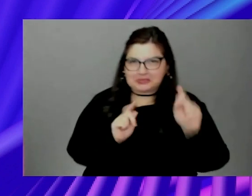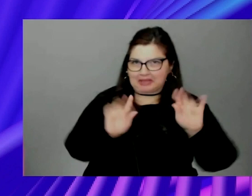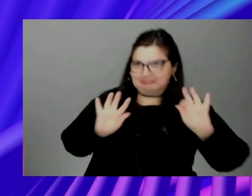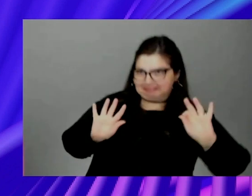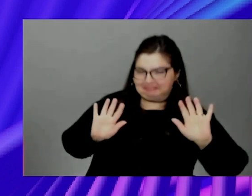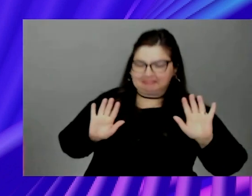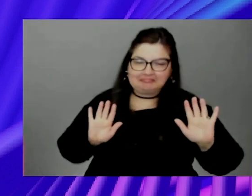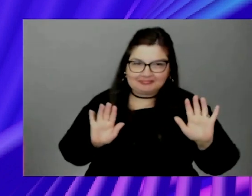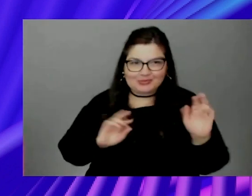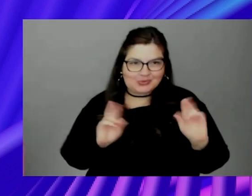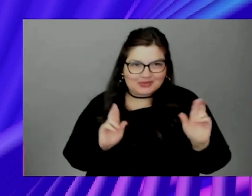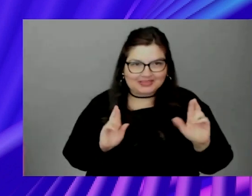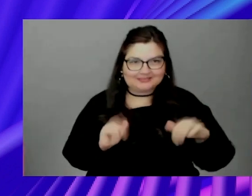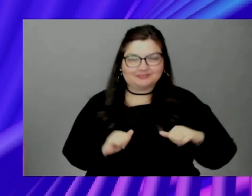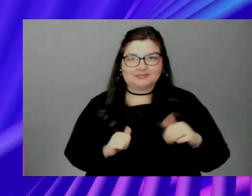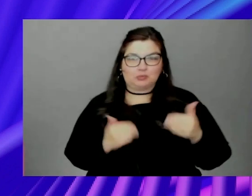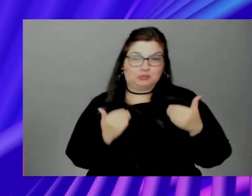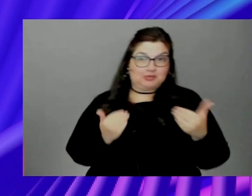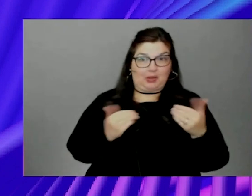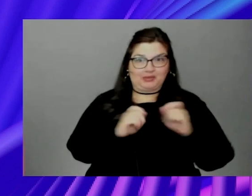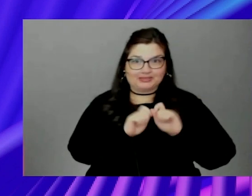say .NET deploy.